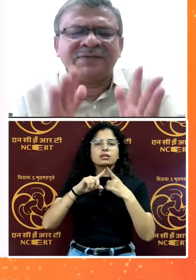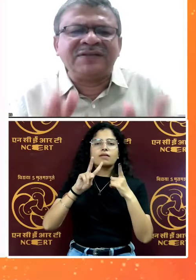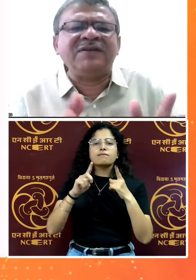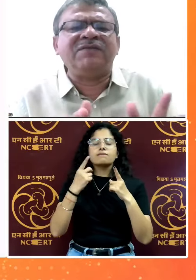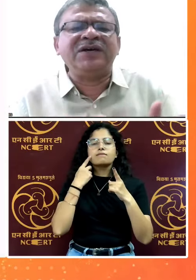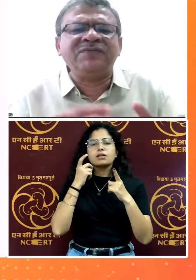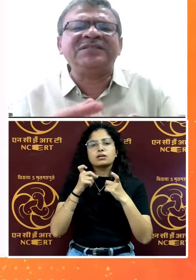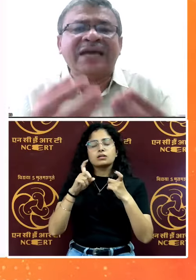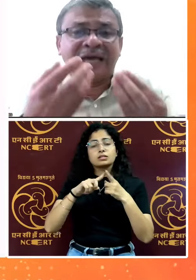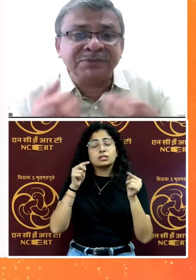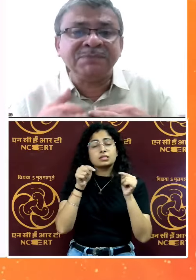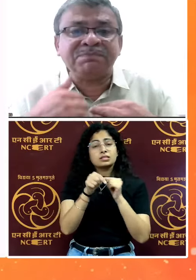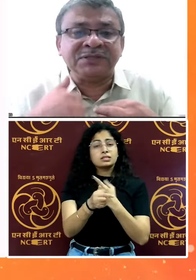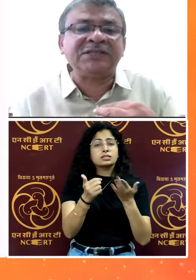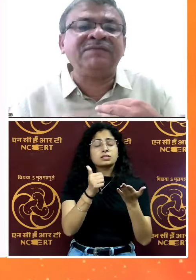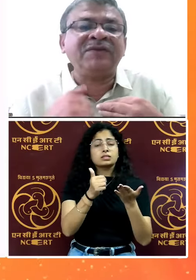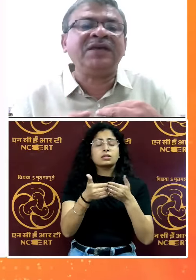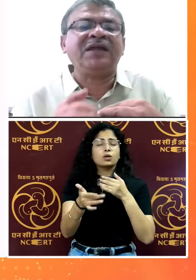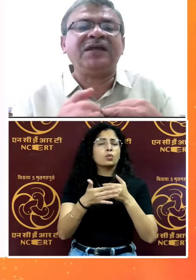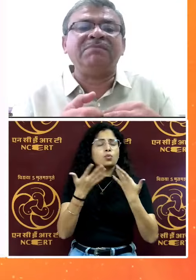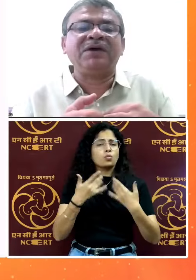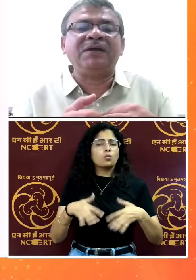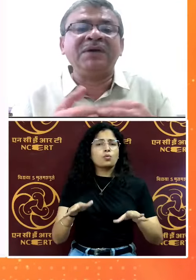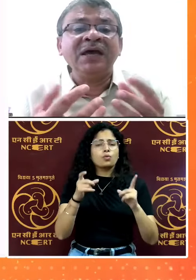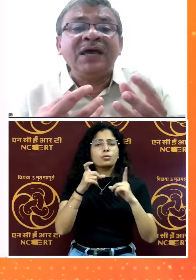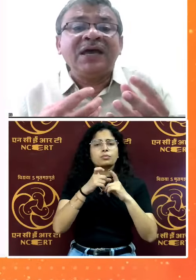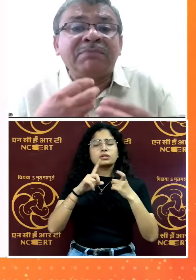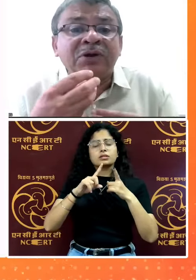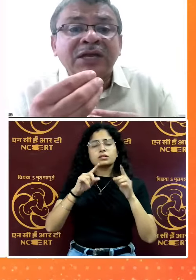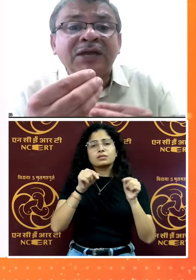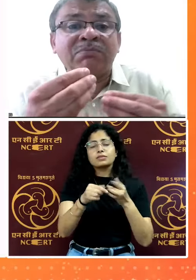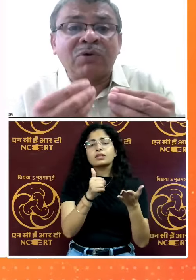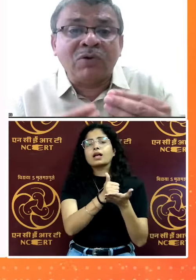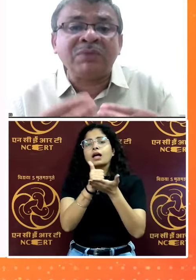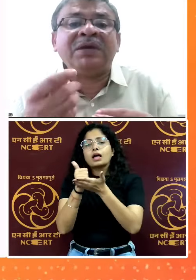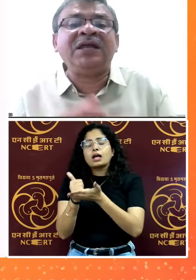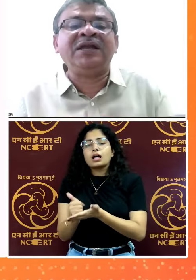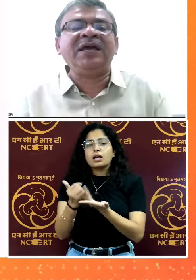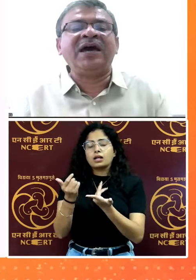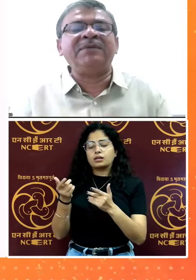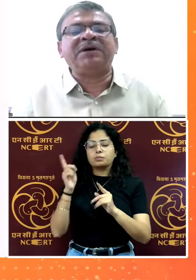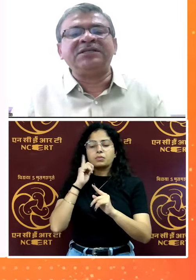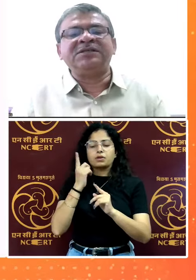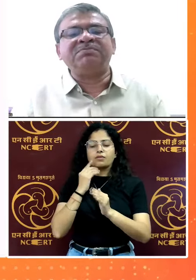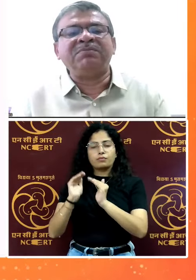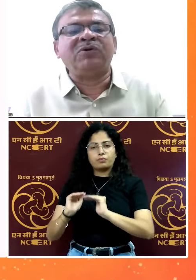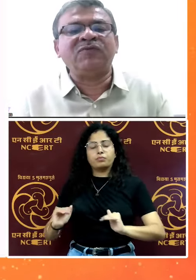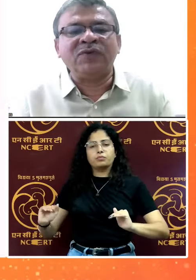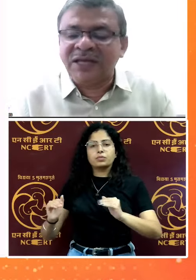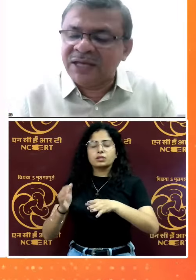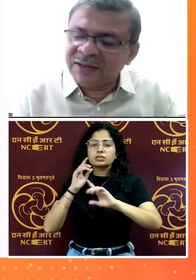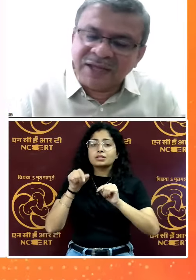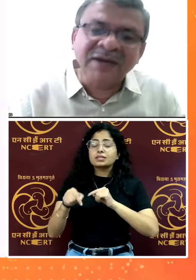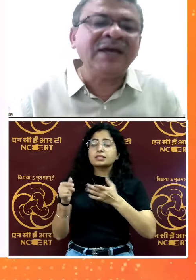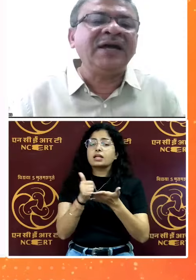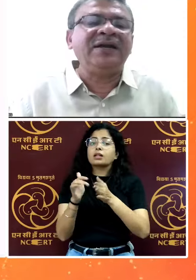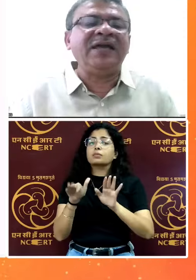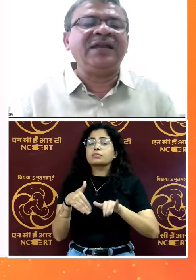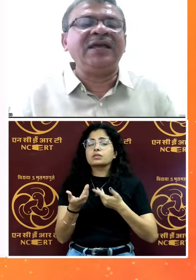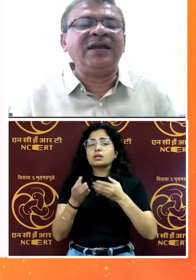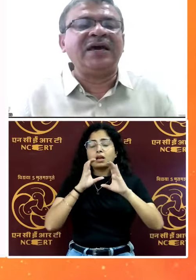any such device which helps a person with hearing impairment communicate more meaningfully and participate more fully in